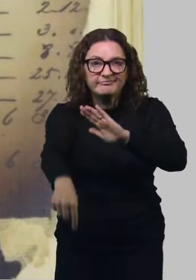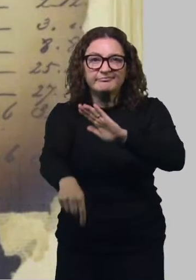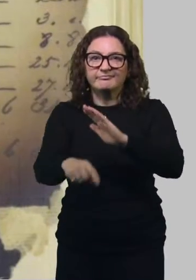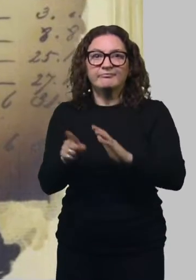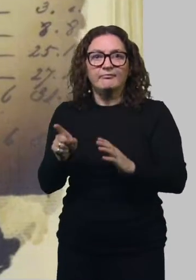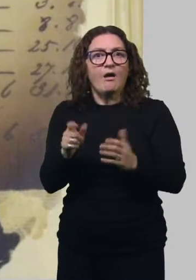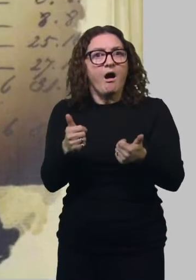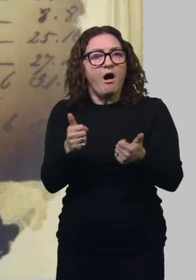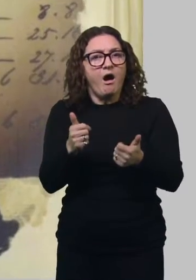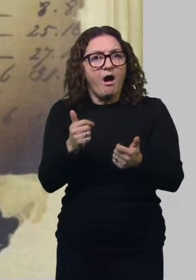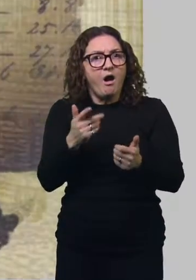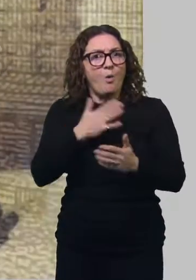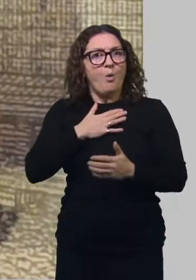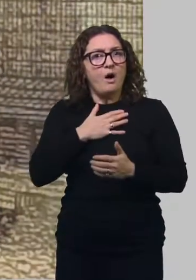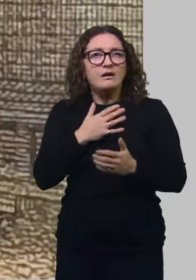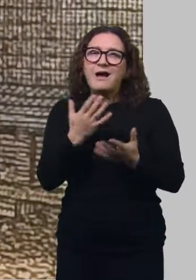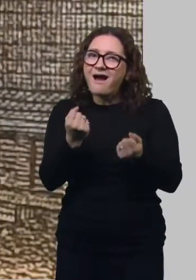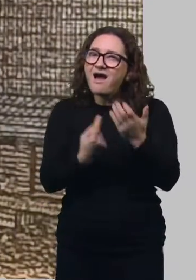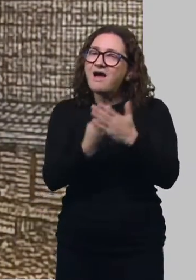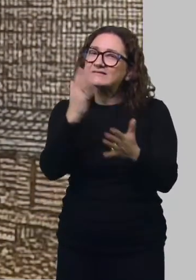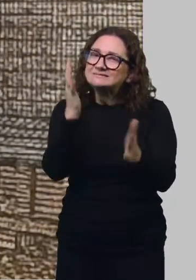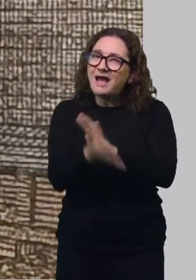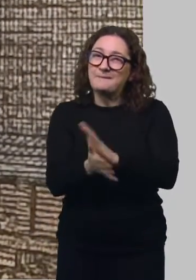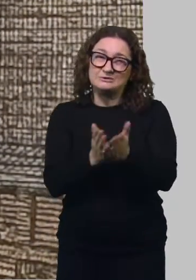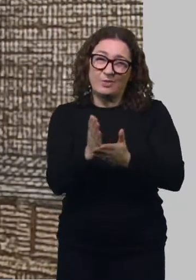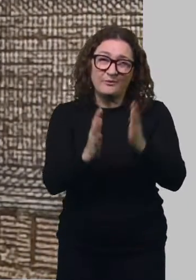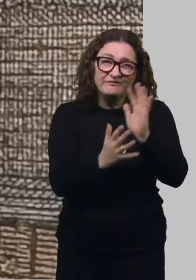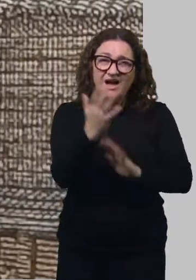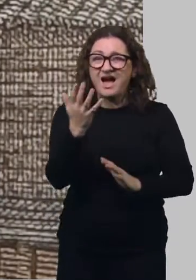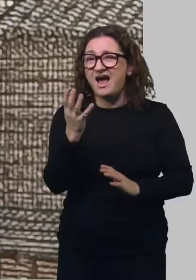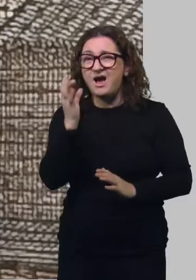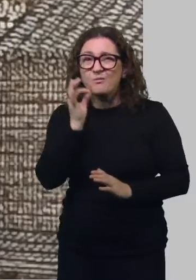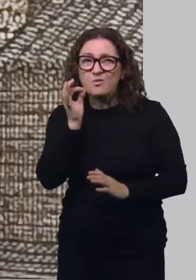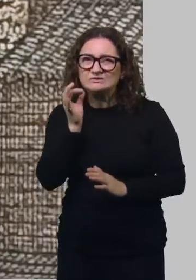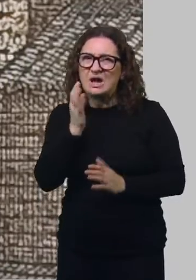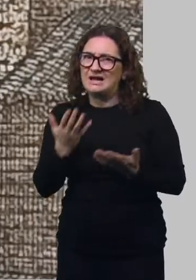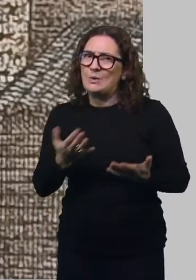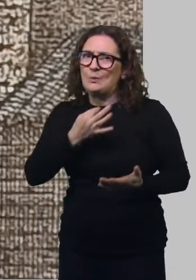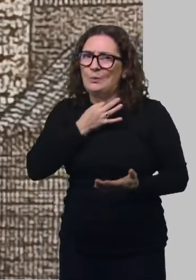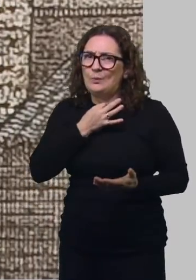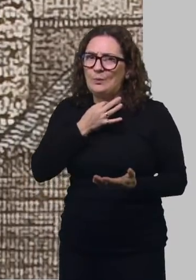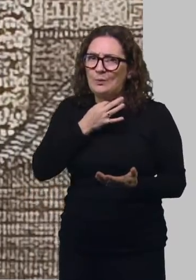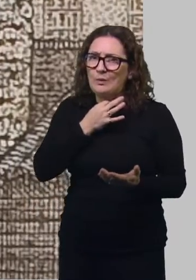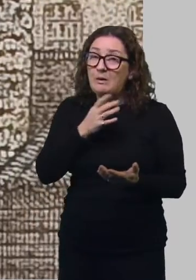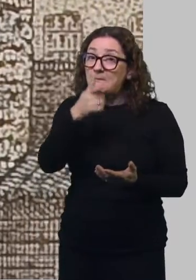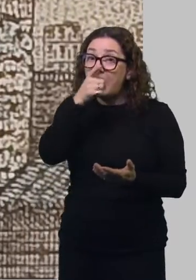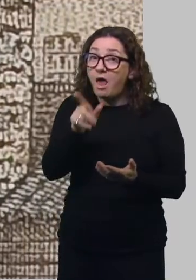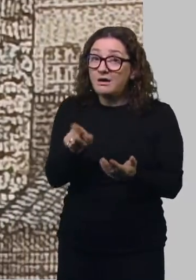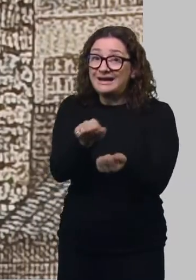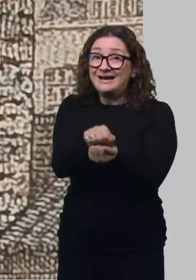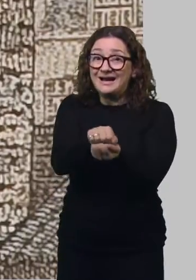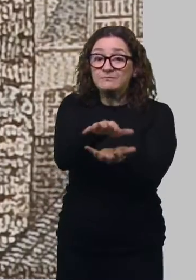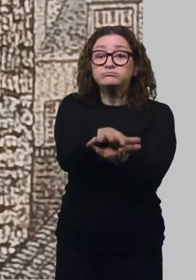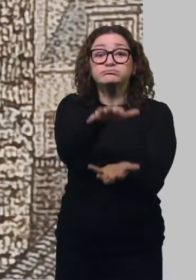now very delicate. However, the House of Lords archives were luckily stored outside the main palace in the Jewel Tower and